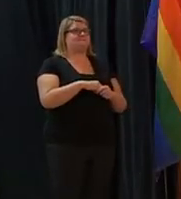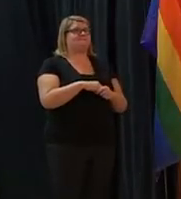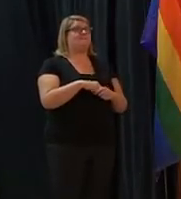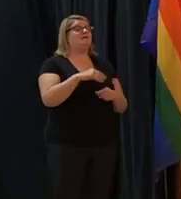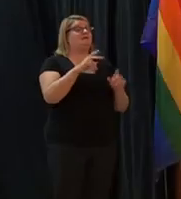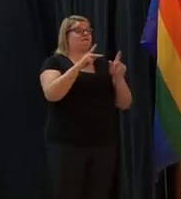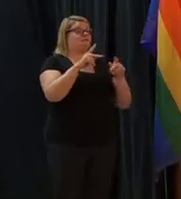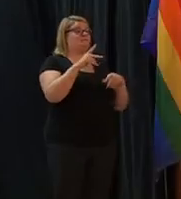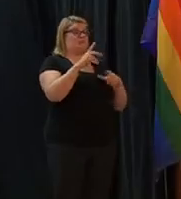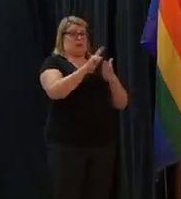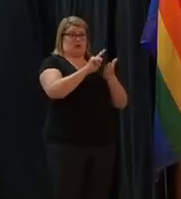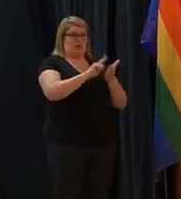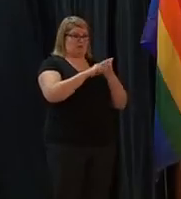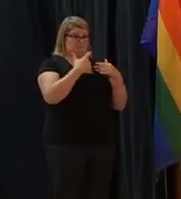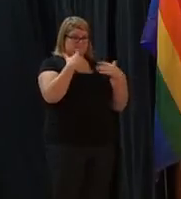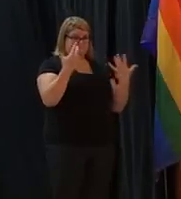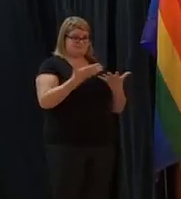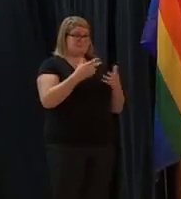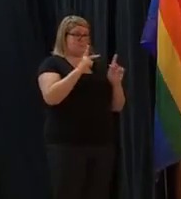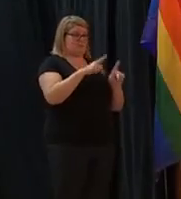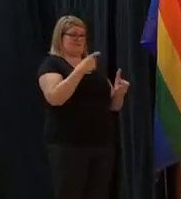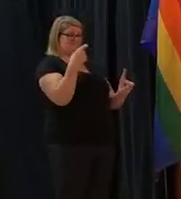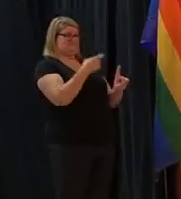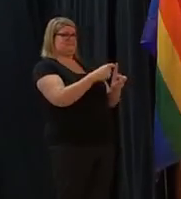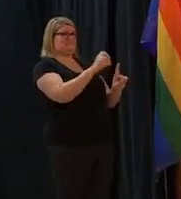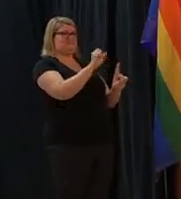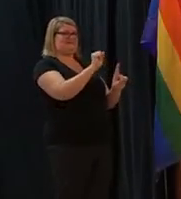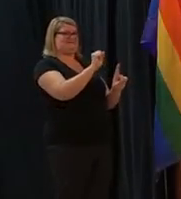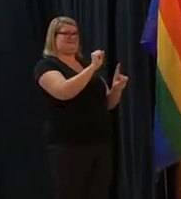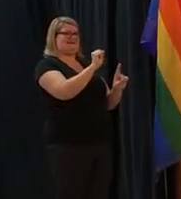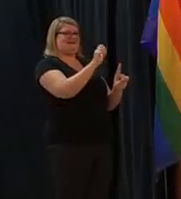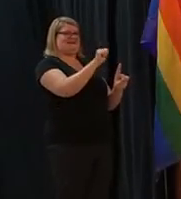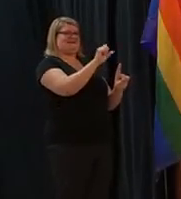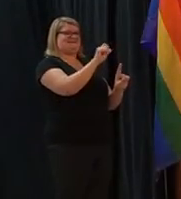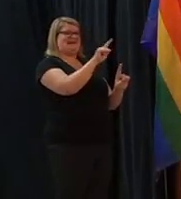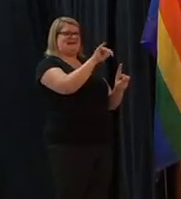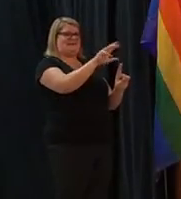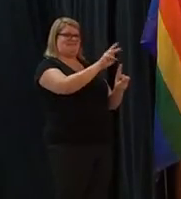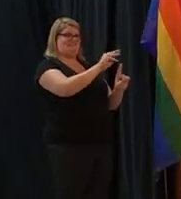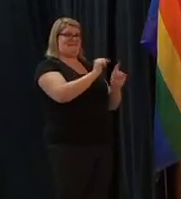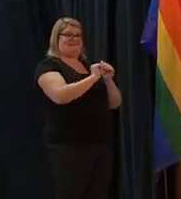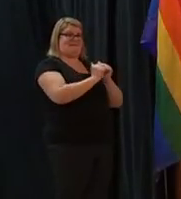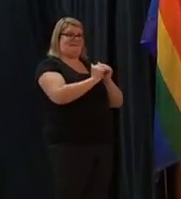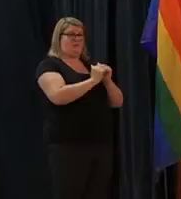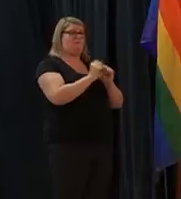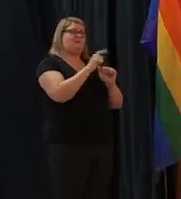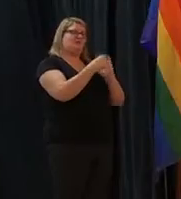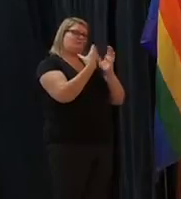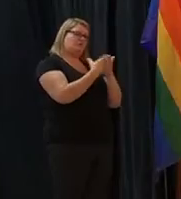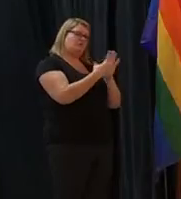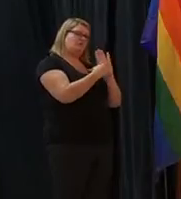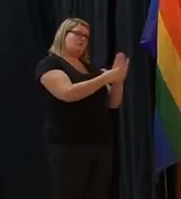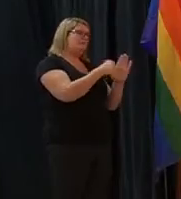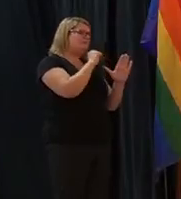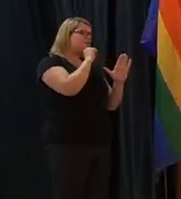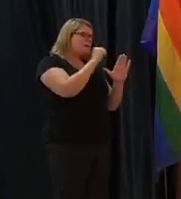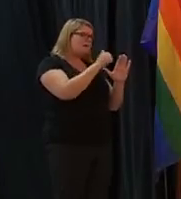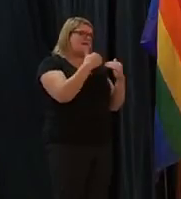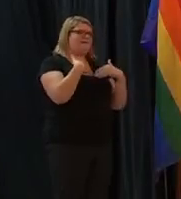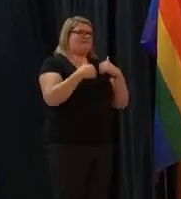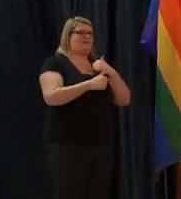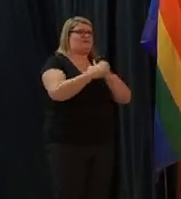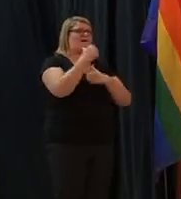granted asylum in Rwanda. So we have to make sure that the person does not pose a threat to